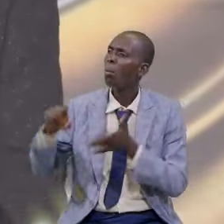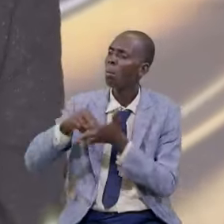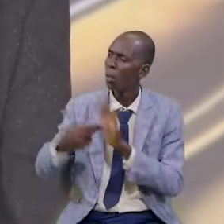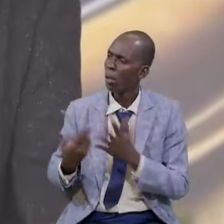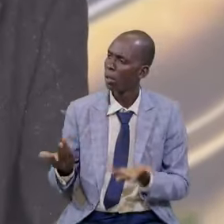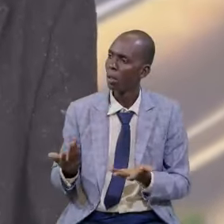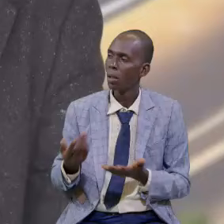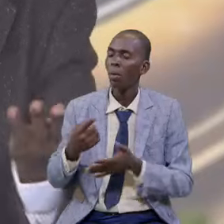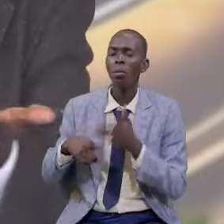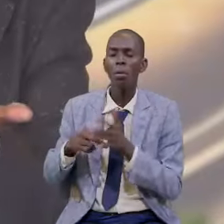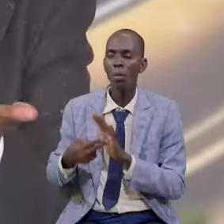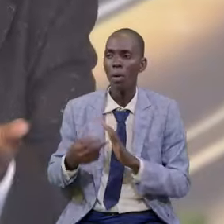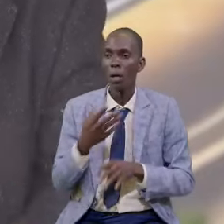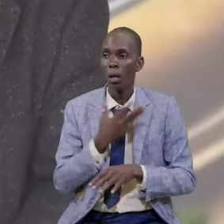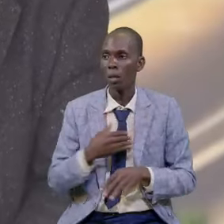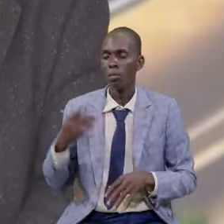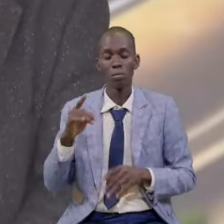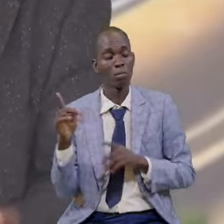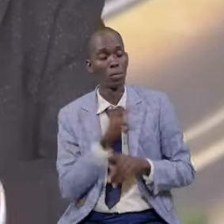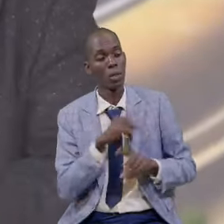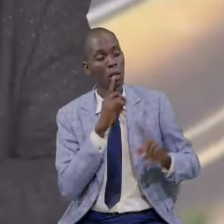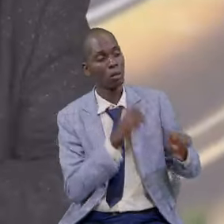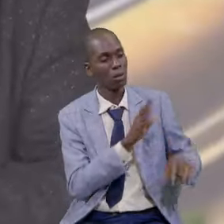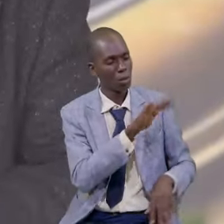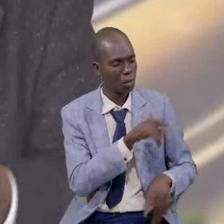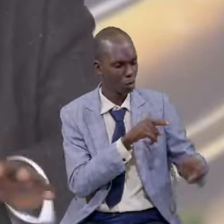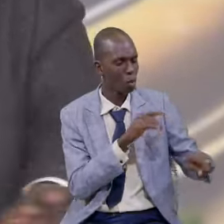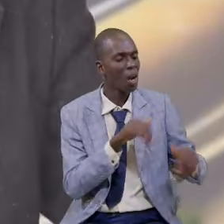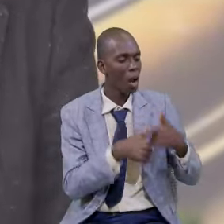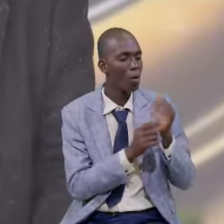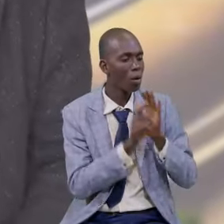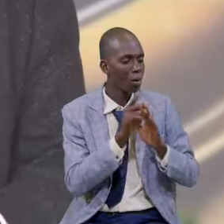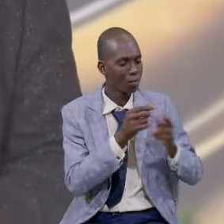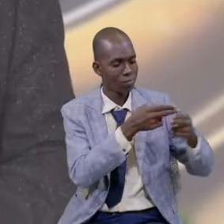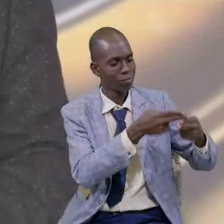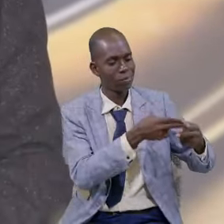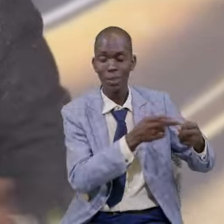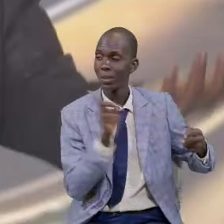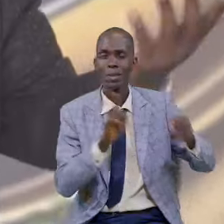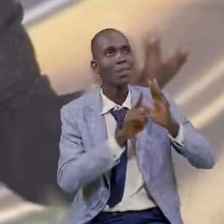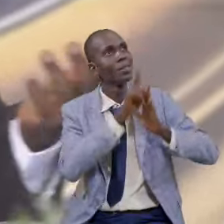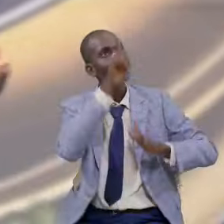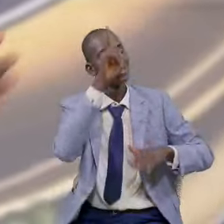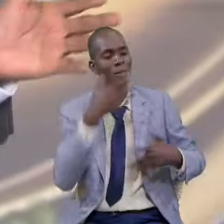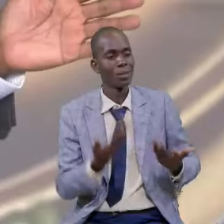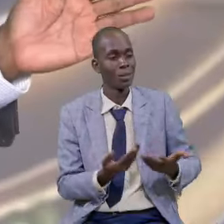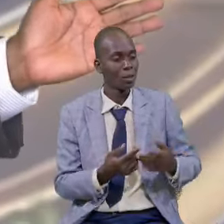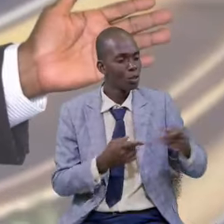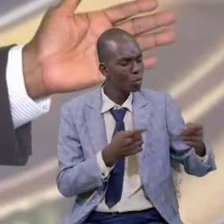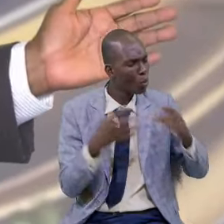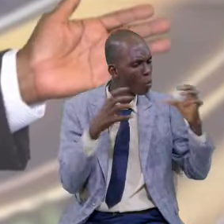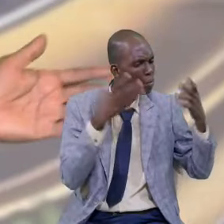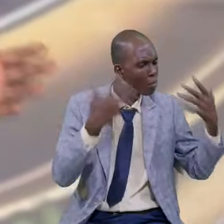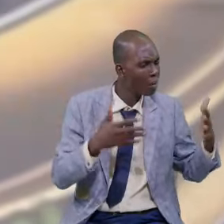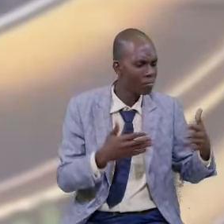look at him, his height, look at your height. He's been a warrior from his youth. And you see his